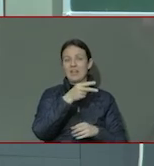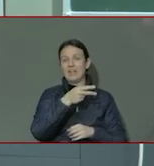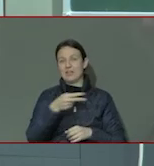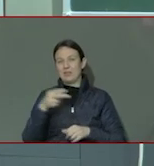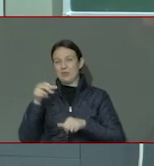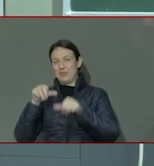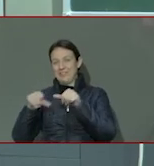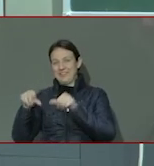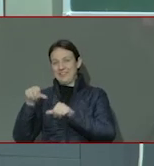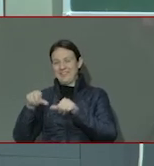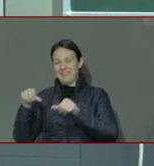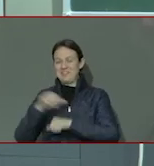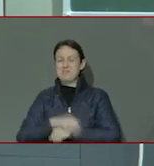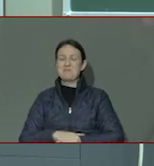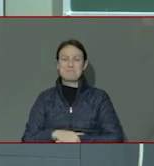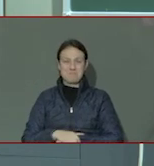okay?